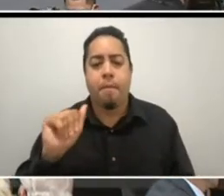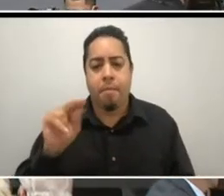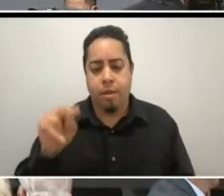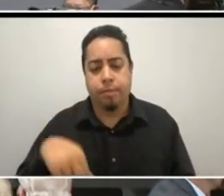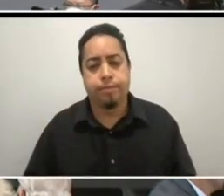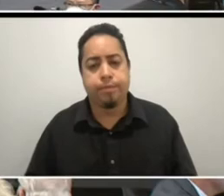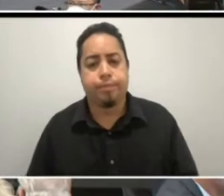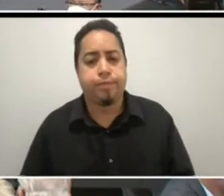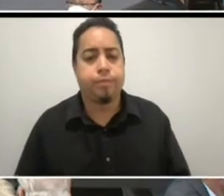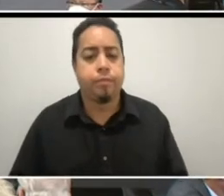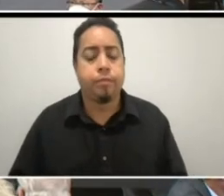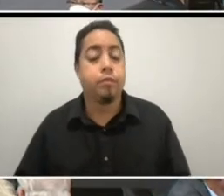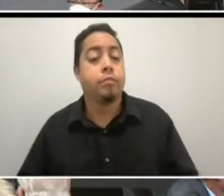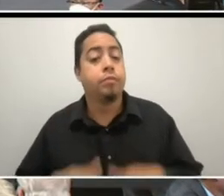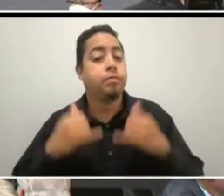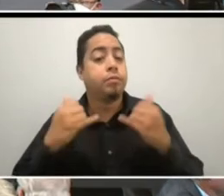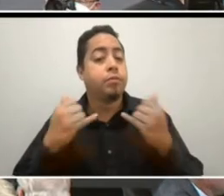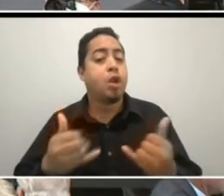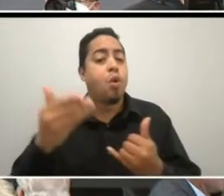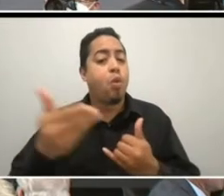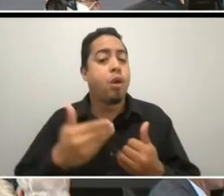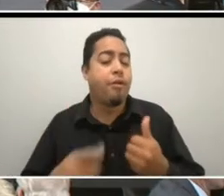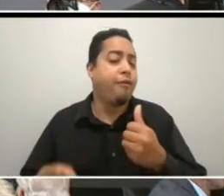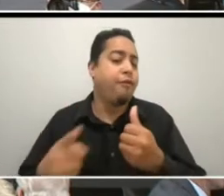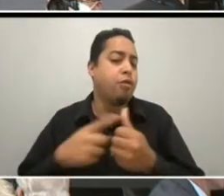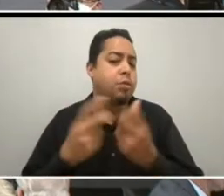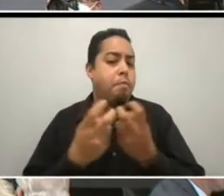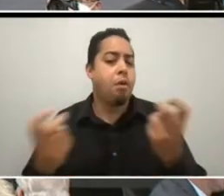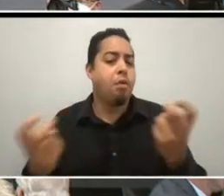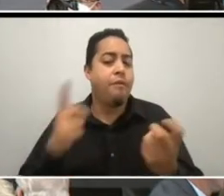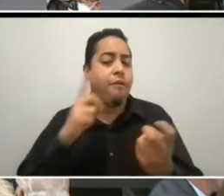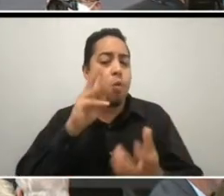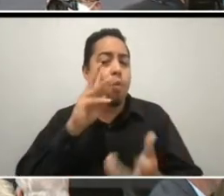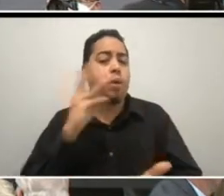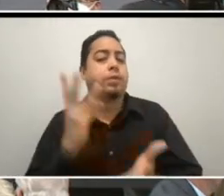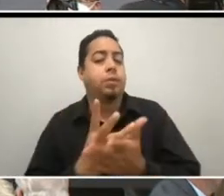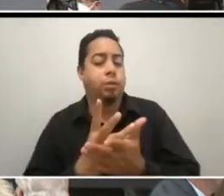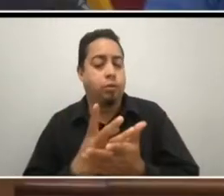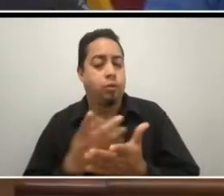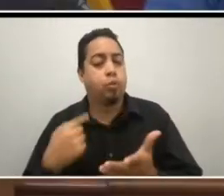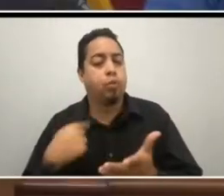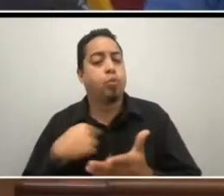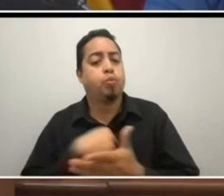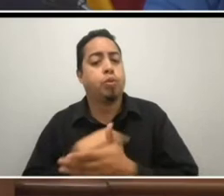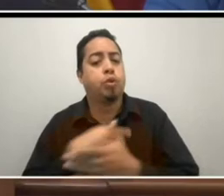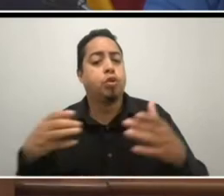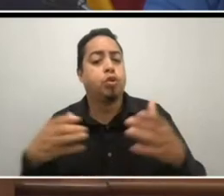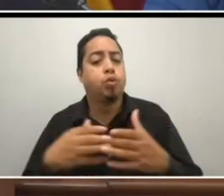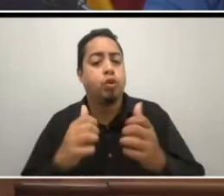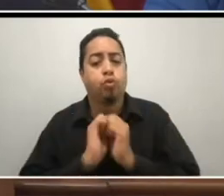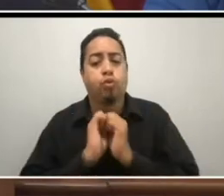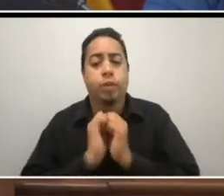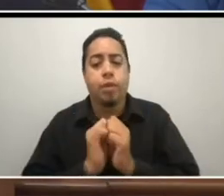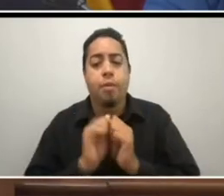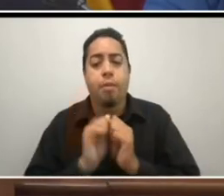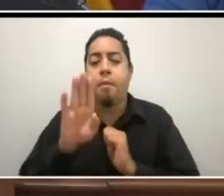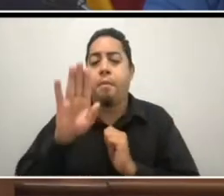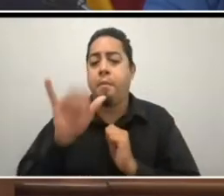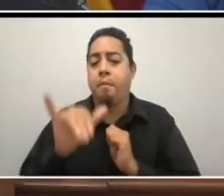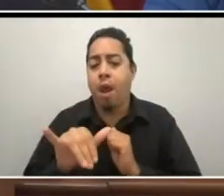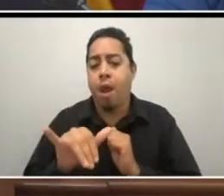I now welcome our first panel of witnesses. We're joined today by a distinguished legislator from